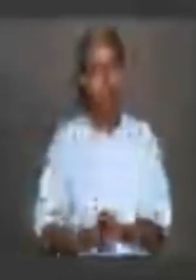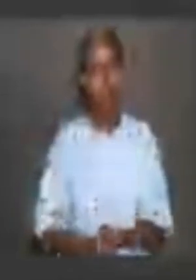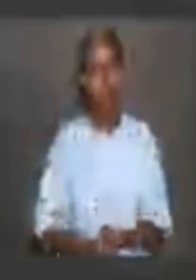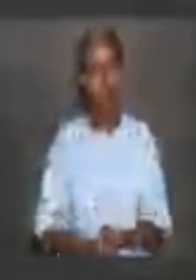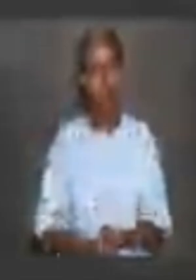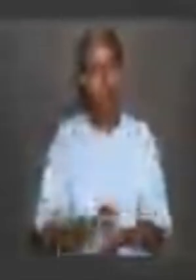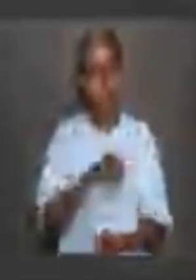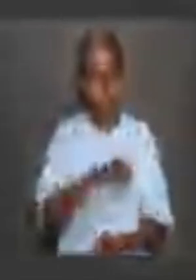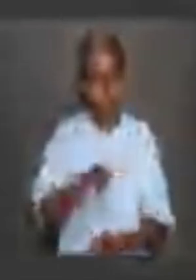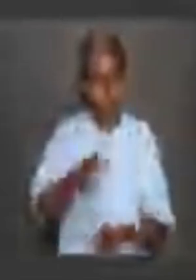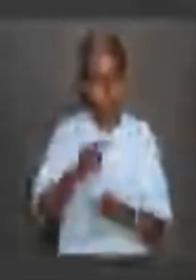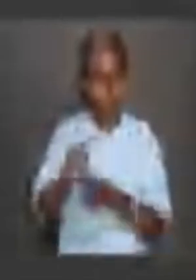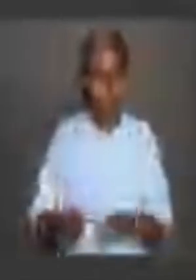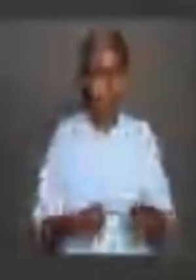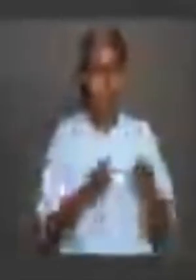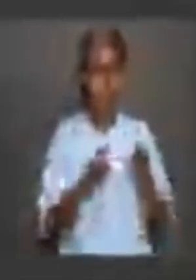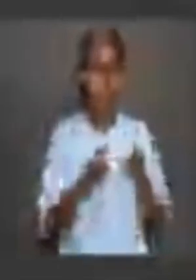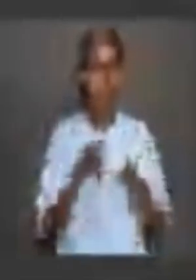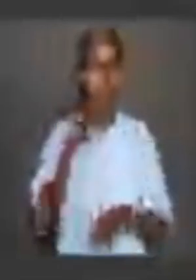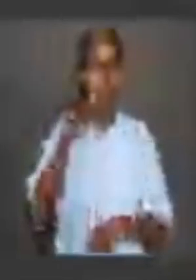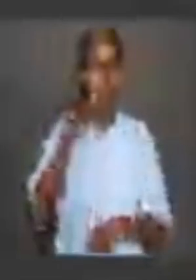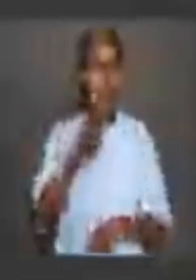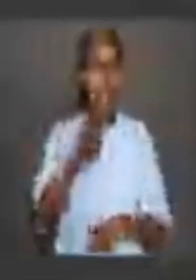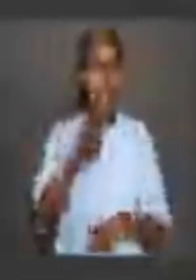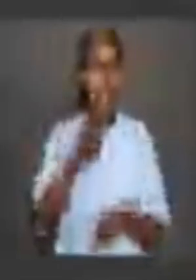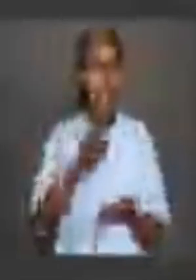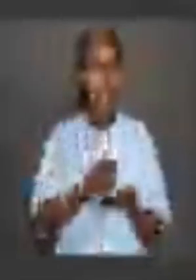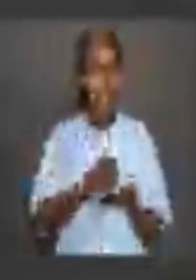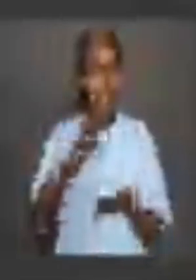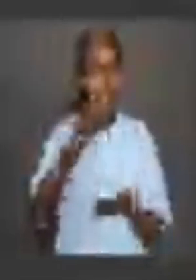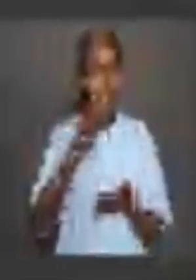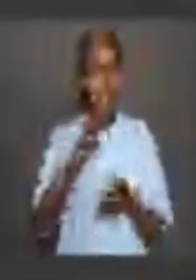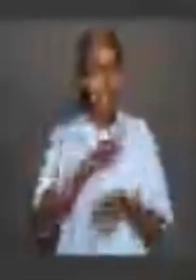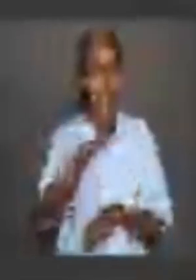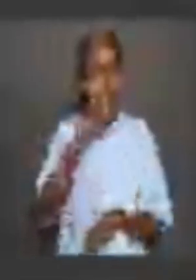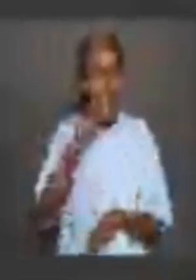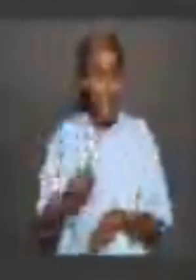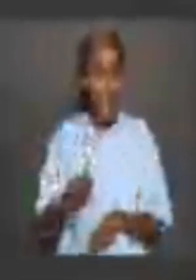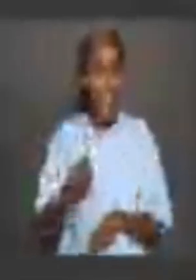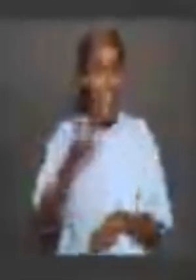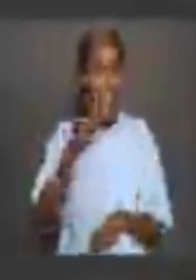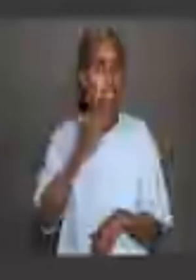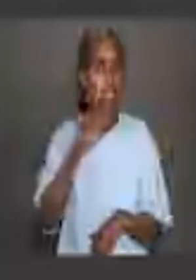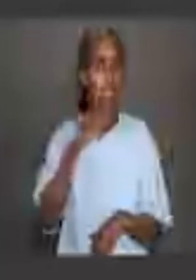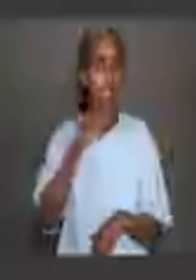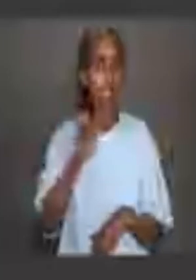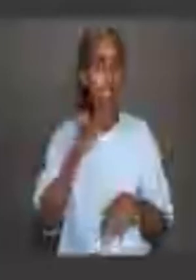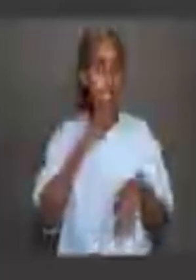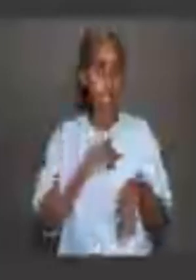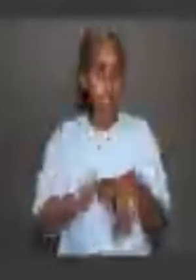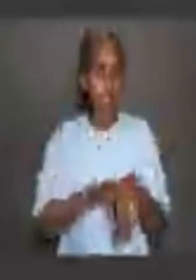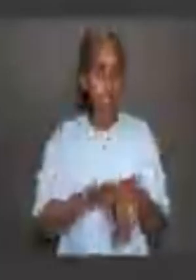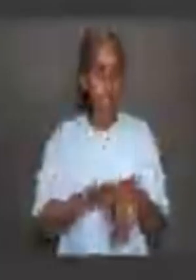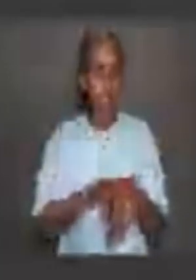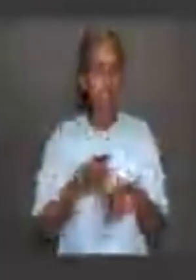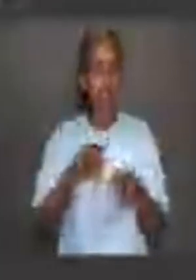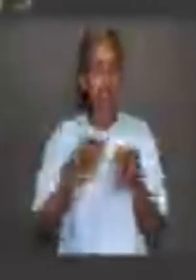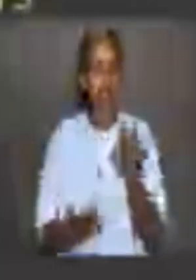the same way, Y tins require 3 Y hours in the